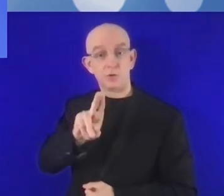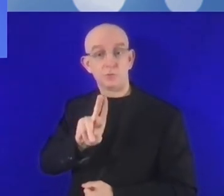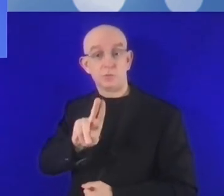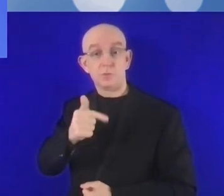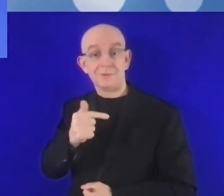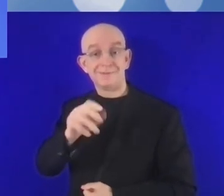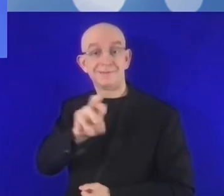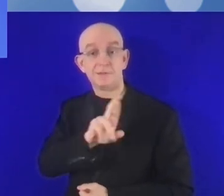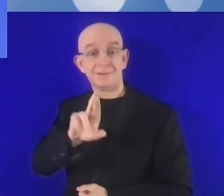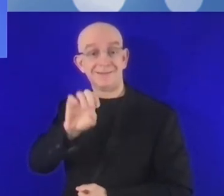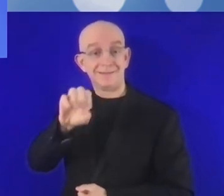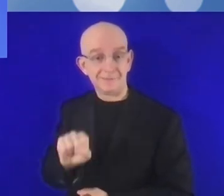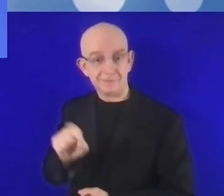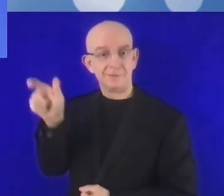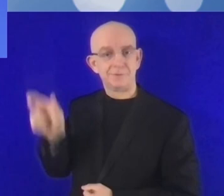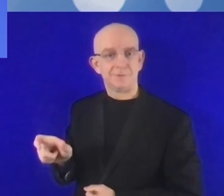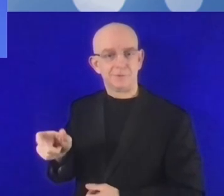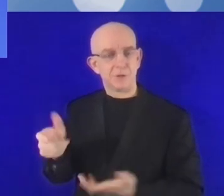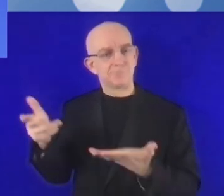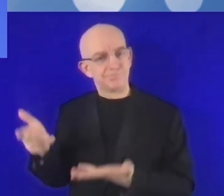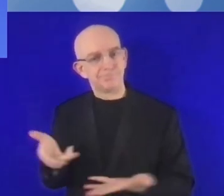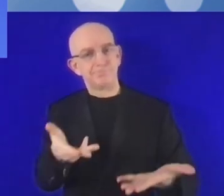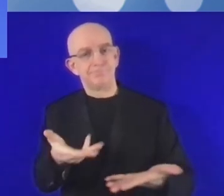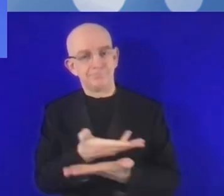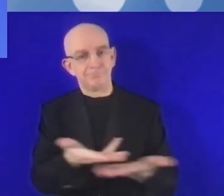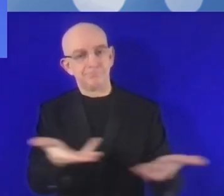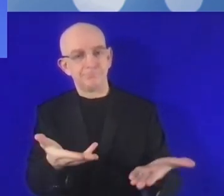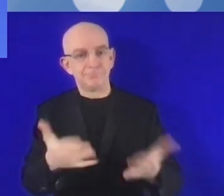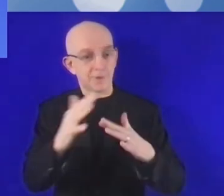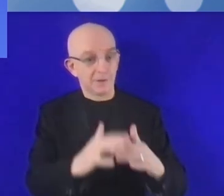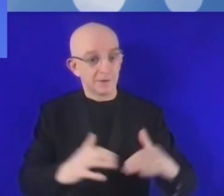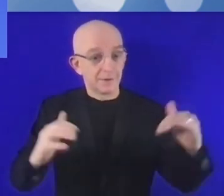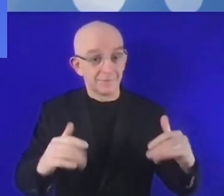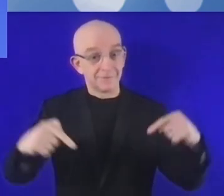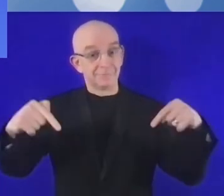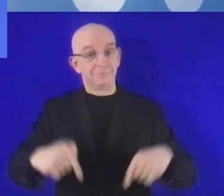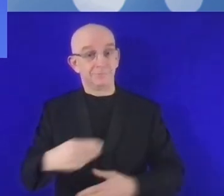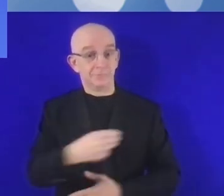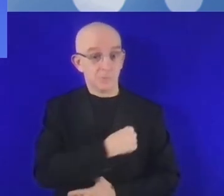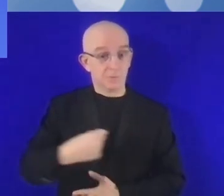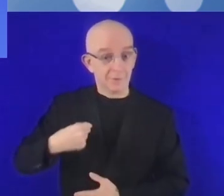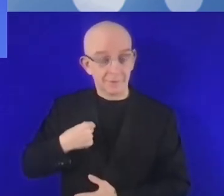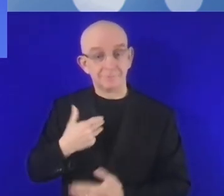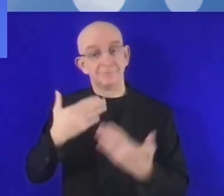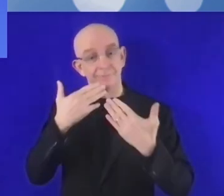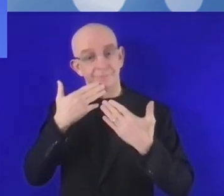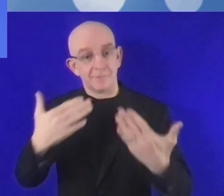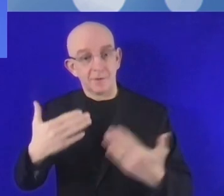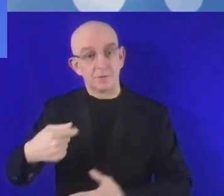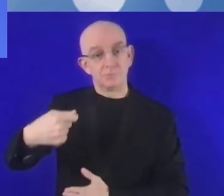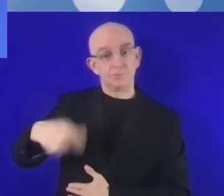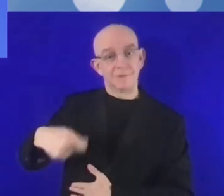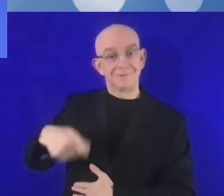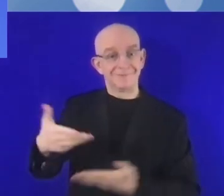Duda for his pre-recorded speeches going to be delivered. I also thank Prime Minister Morawiecki for his